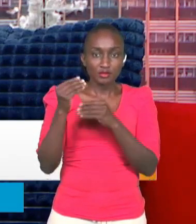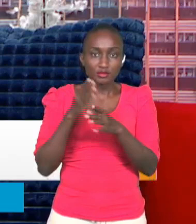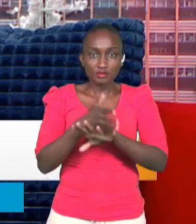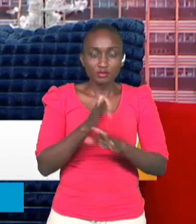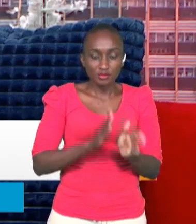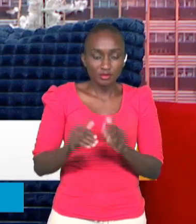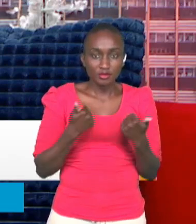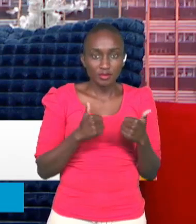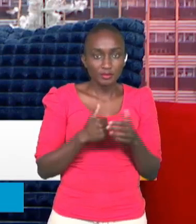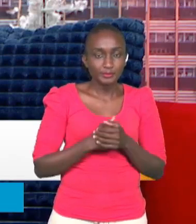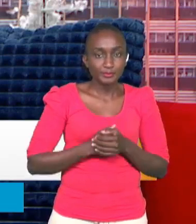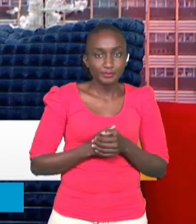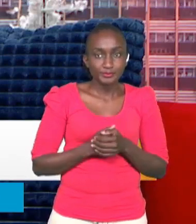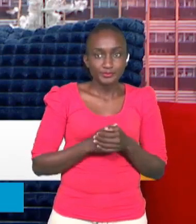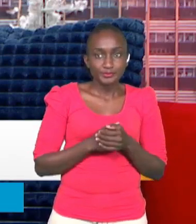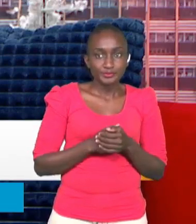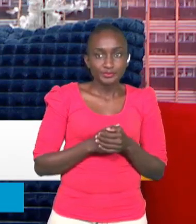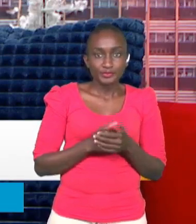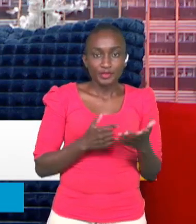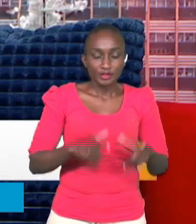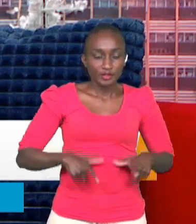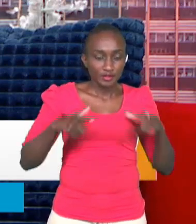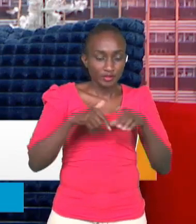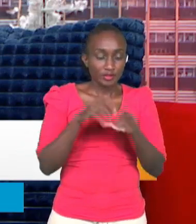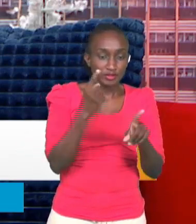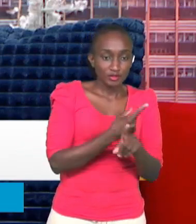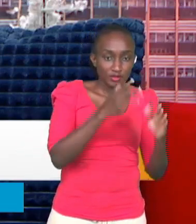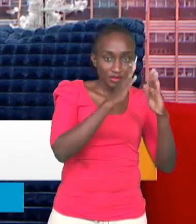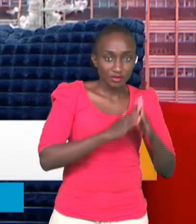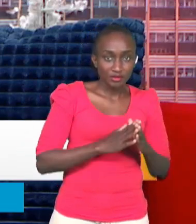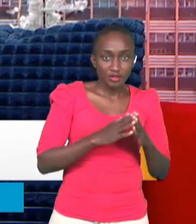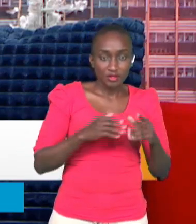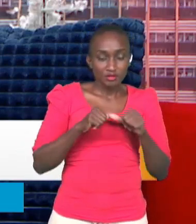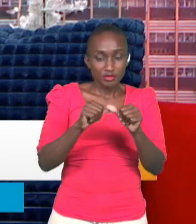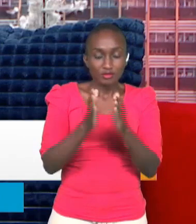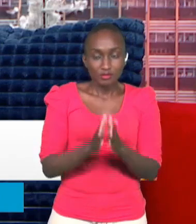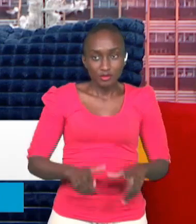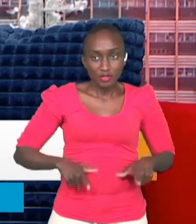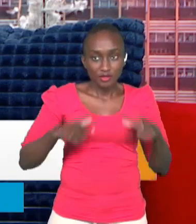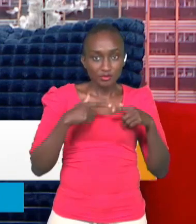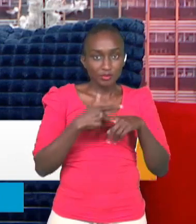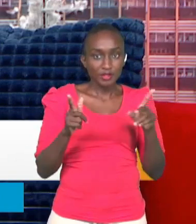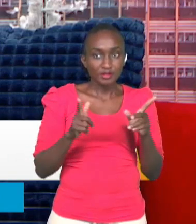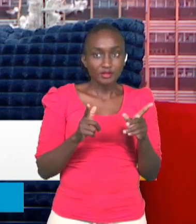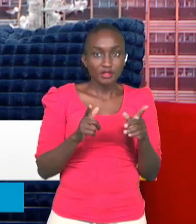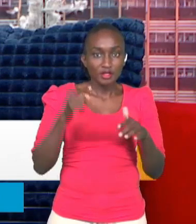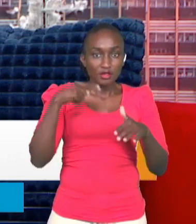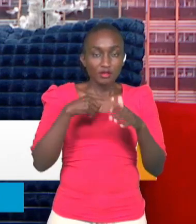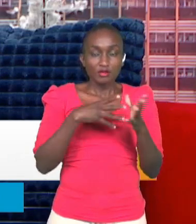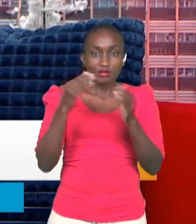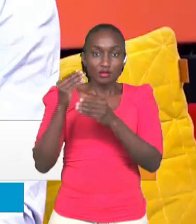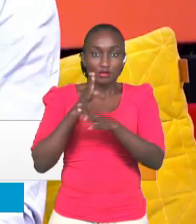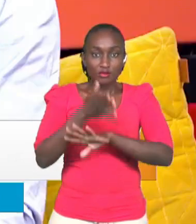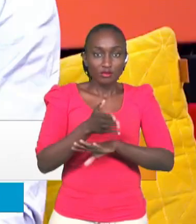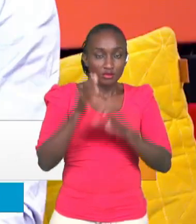court. Wow. They have moved out, they are living in different houses, they have gone on with their lives, and that's it. They don't go through the court